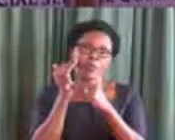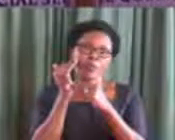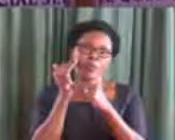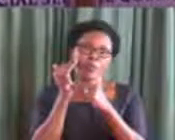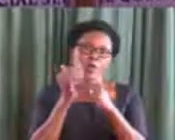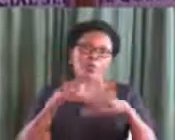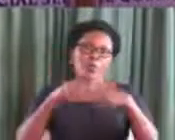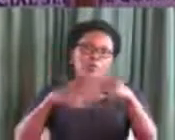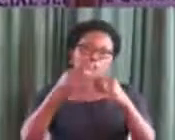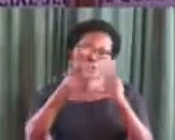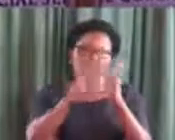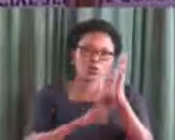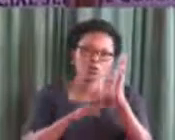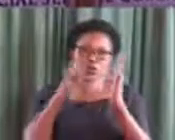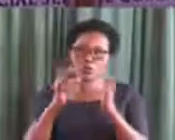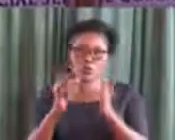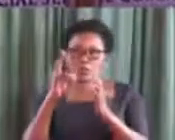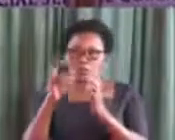Procedure Rules 2020,